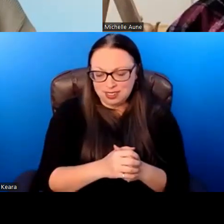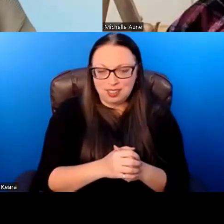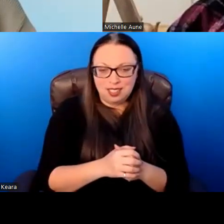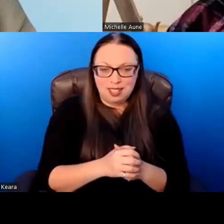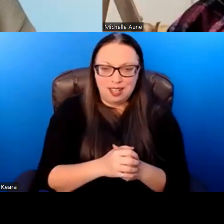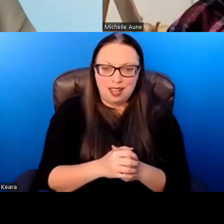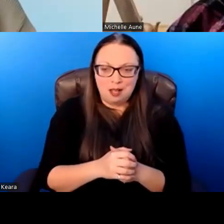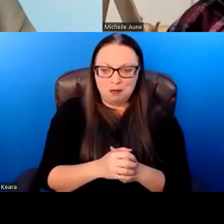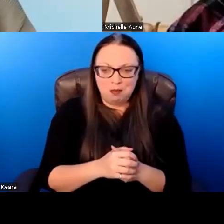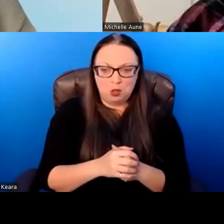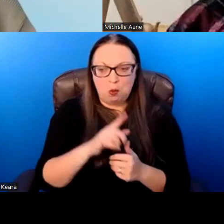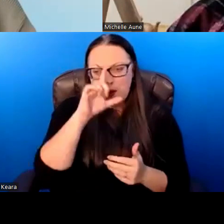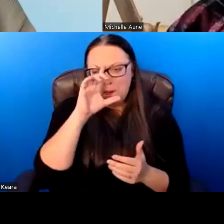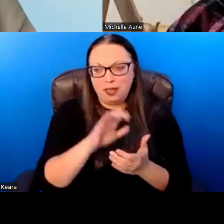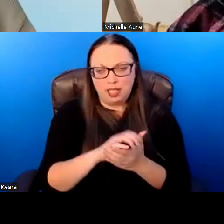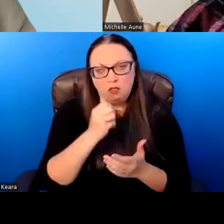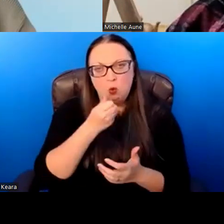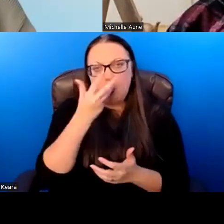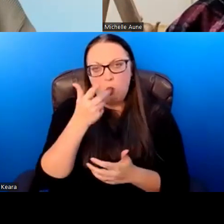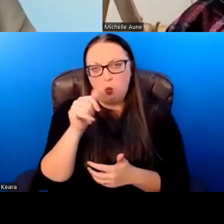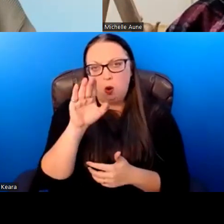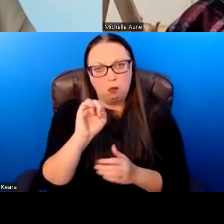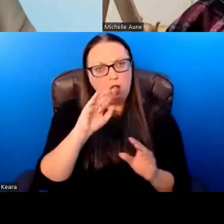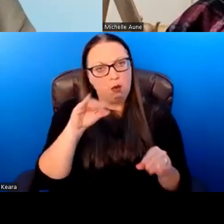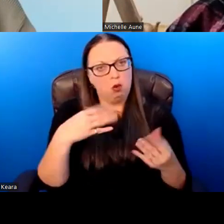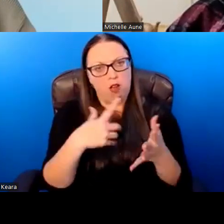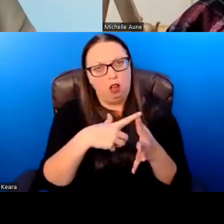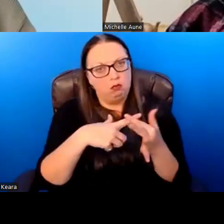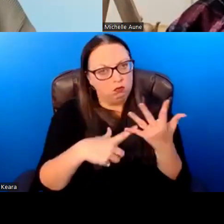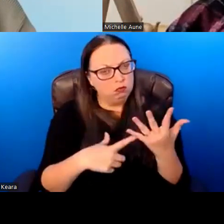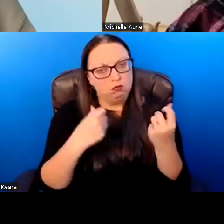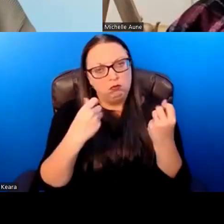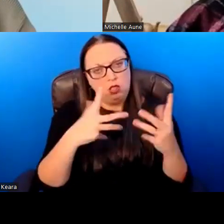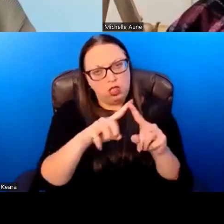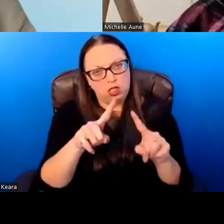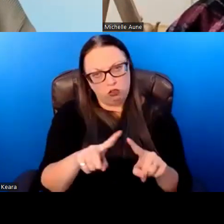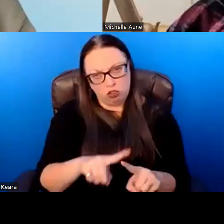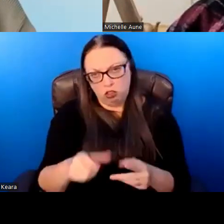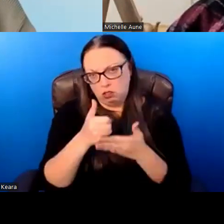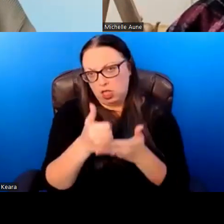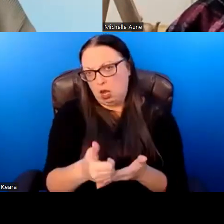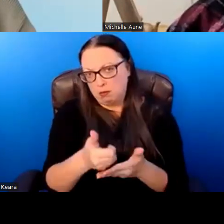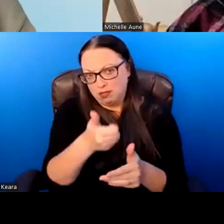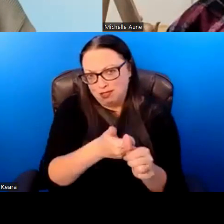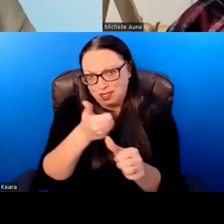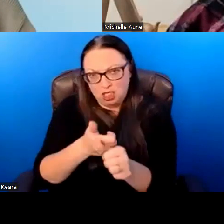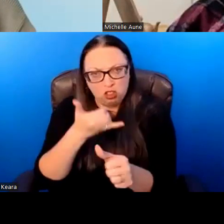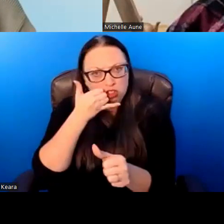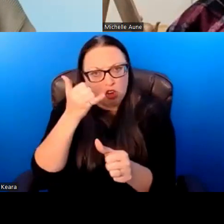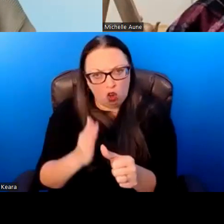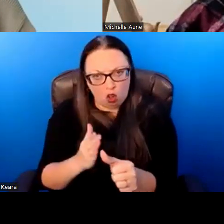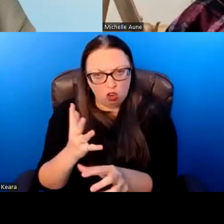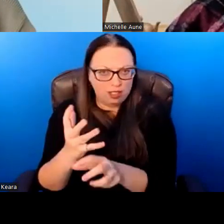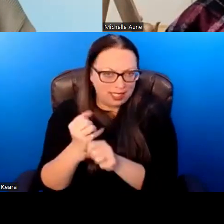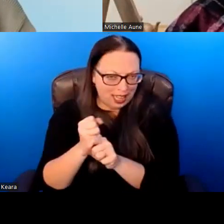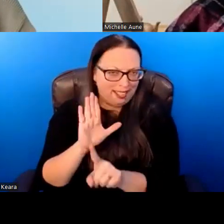I believe that our warm line does provide all that and help, each caller get to the needs of